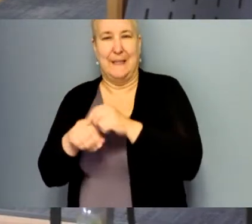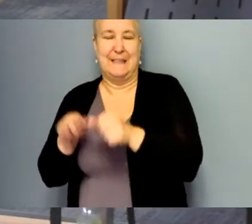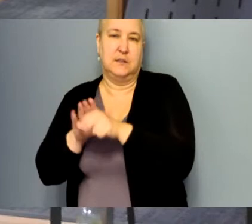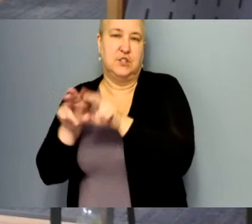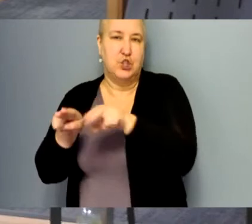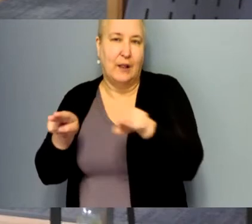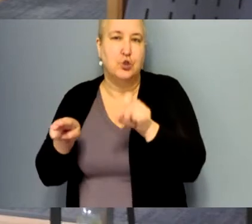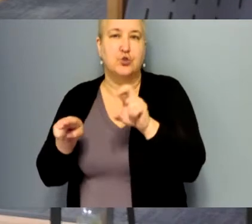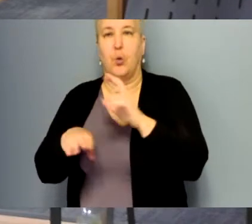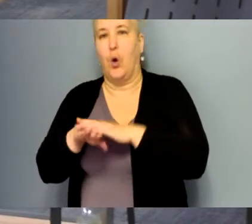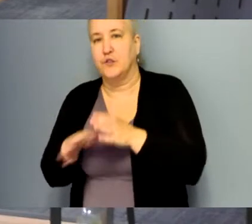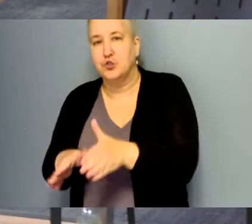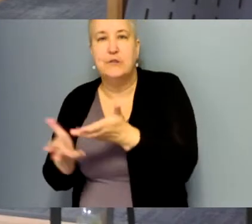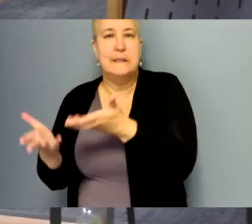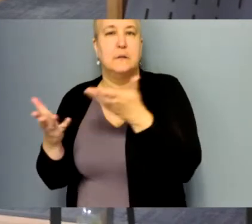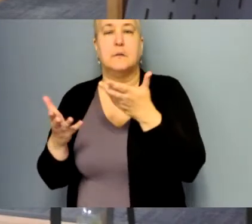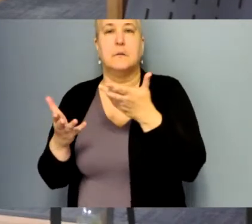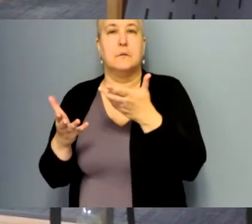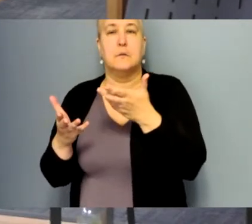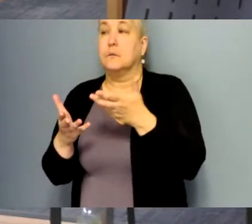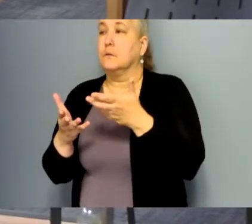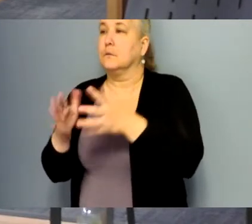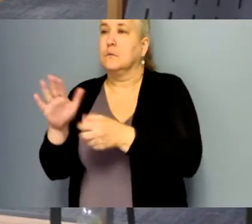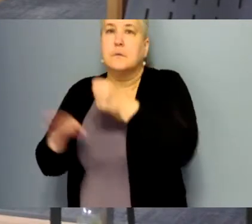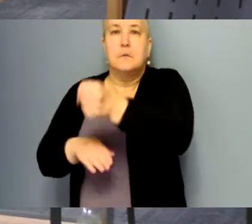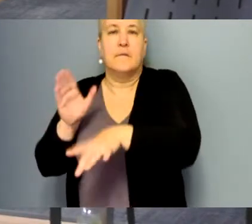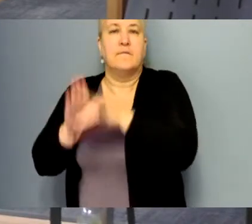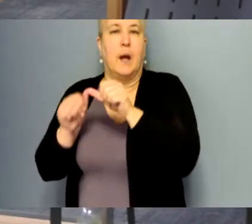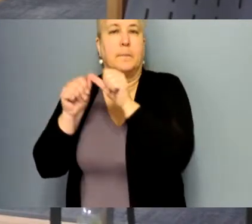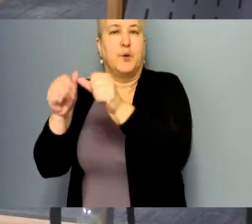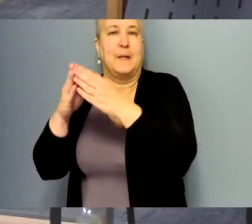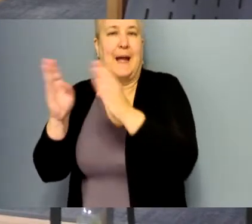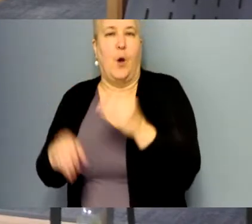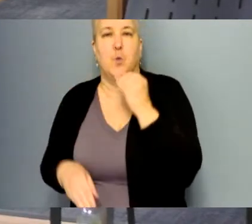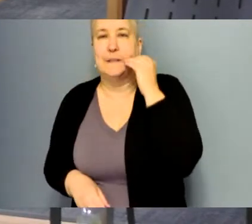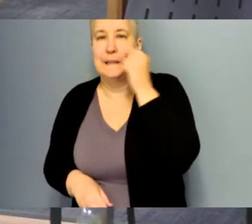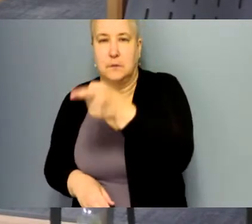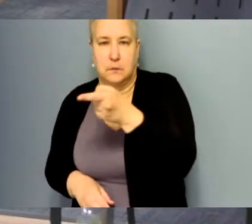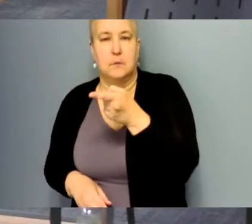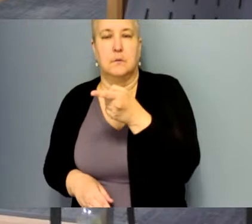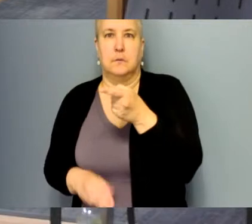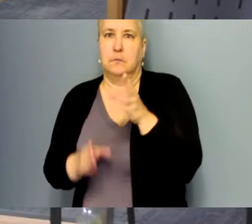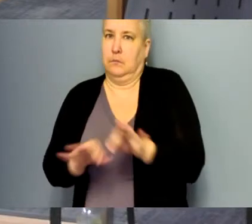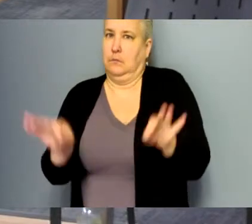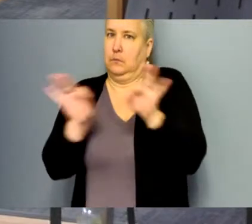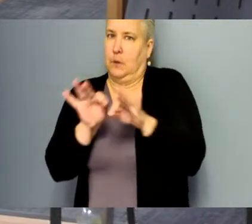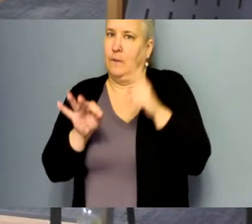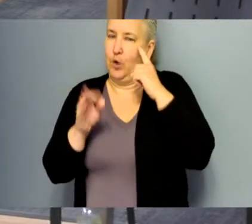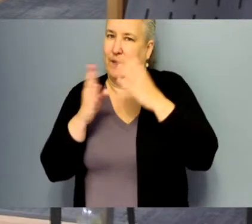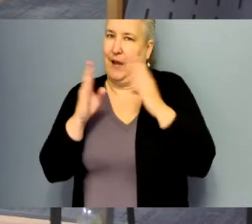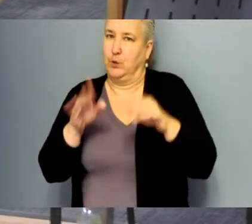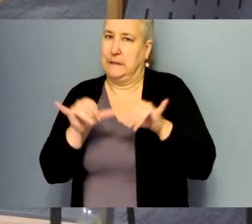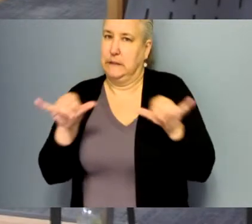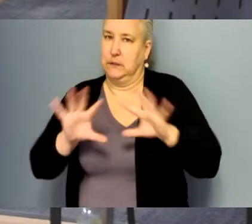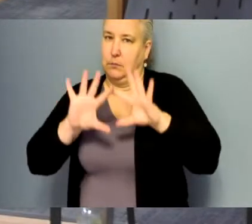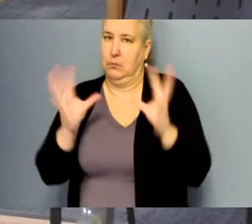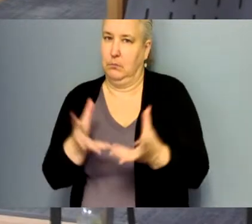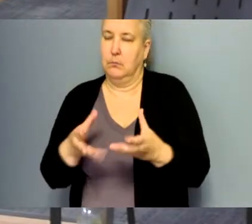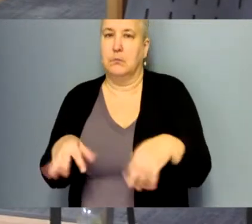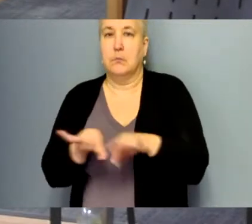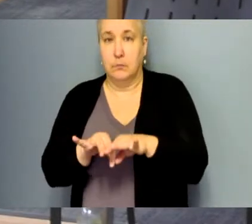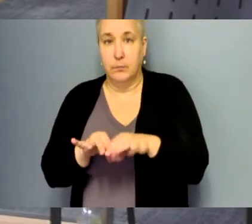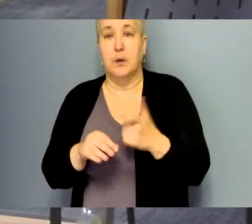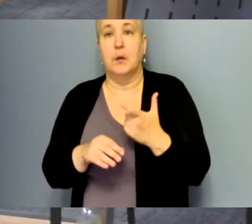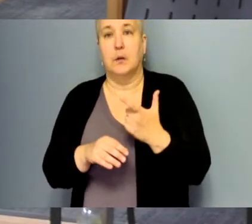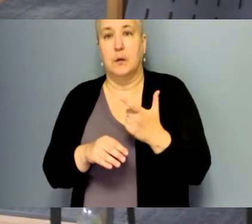in the street to place them into permanent housing. It's a vital part of the housing link system that keeps people, new